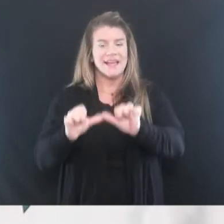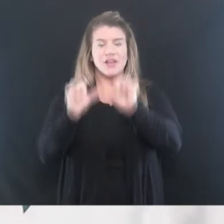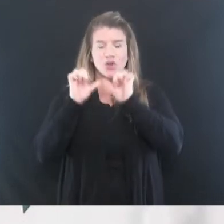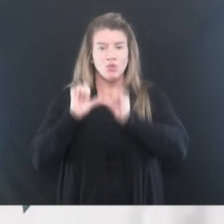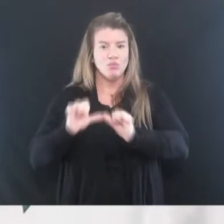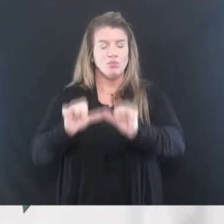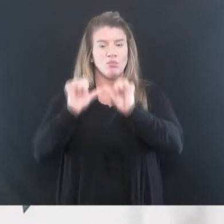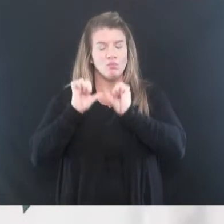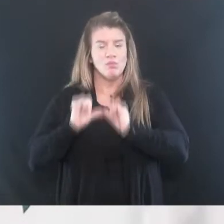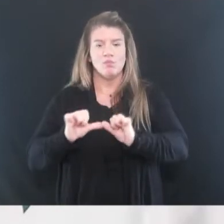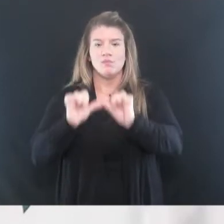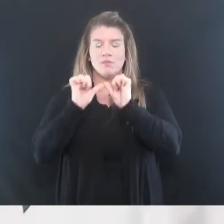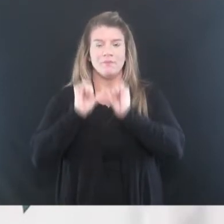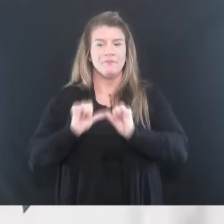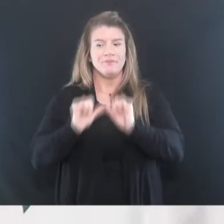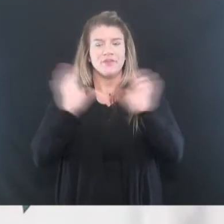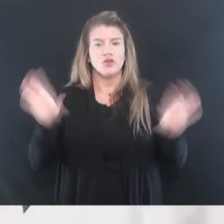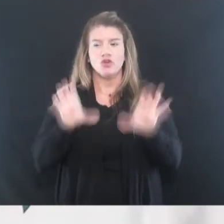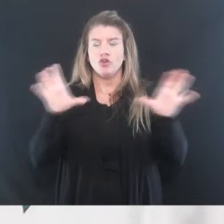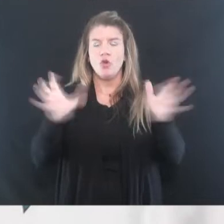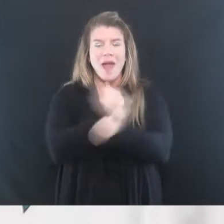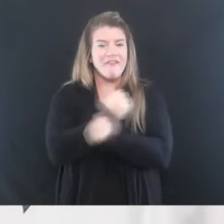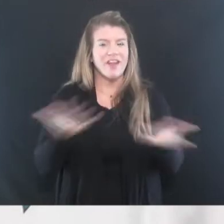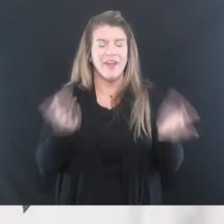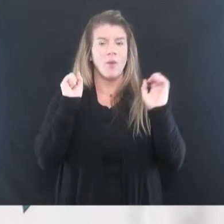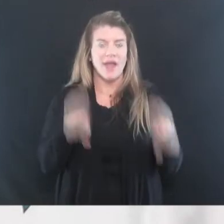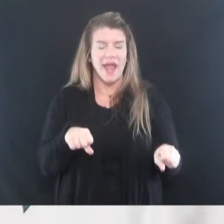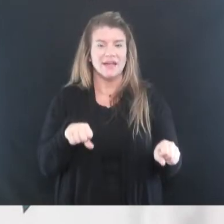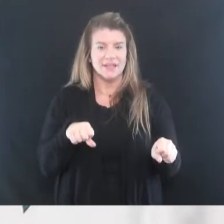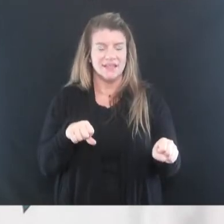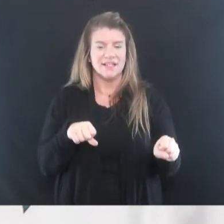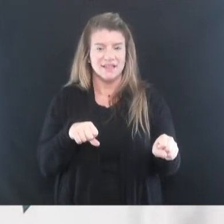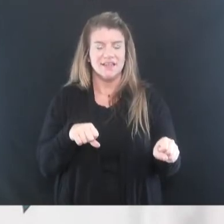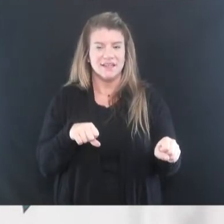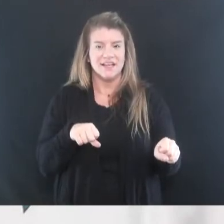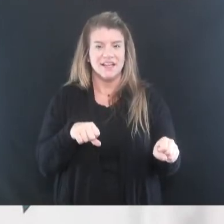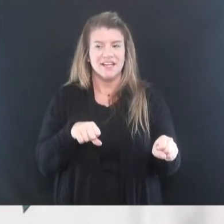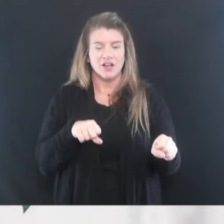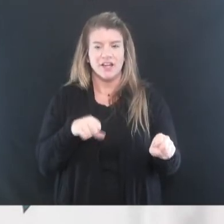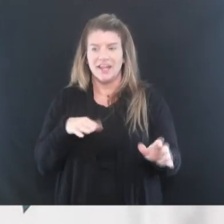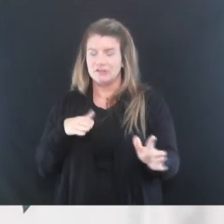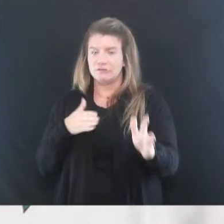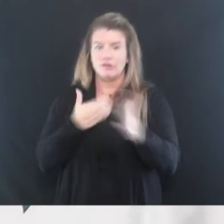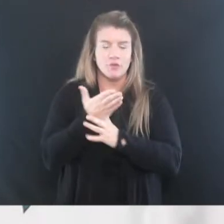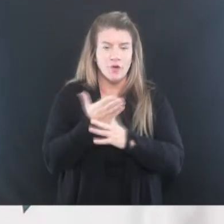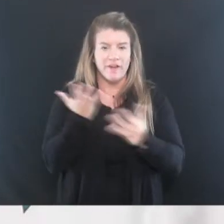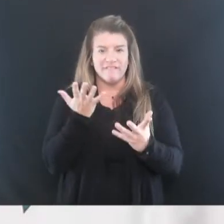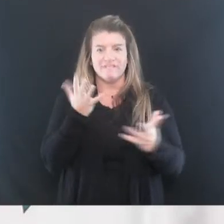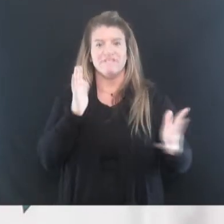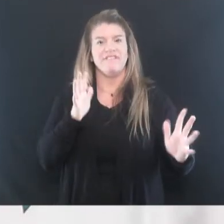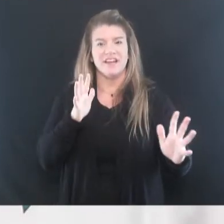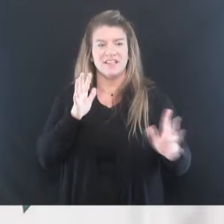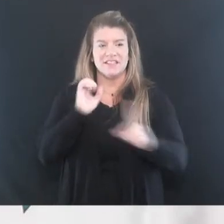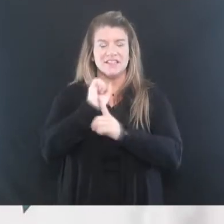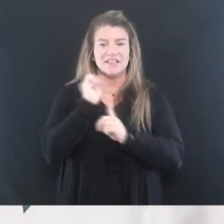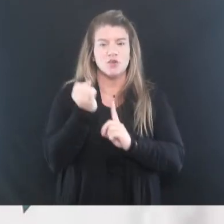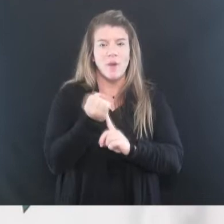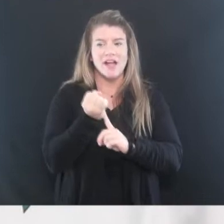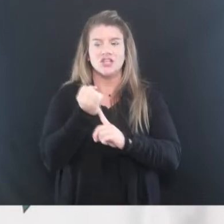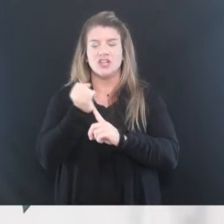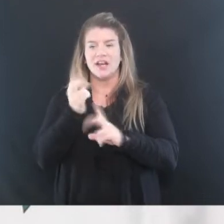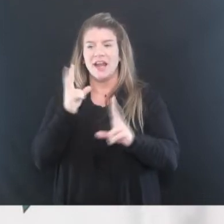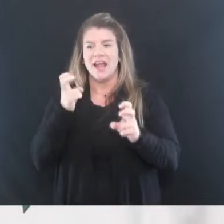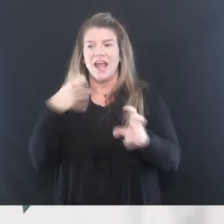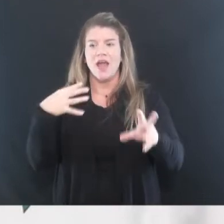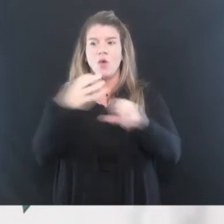to do anything and everything we can to get us through the finish line and get us through the finish line with less and